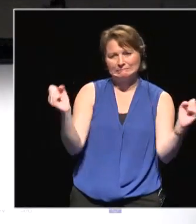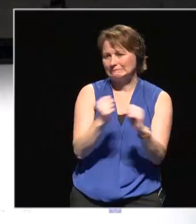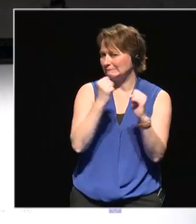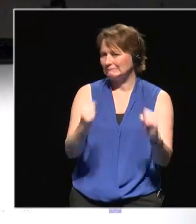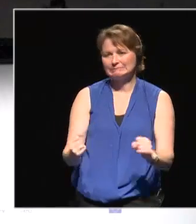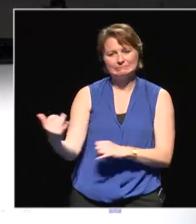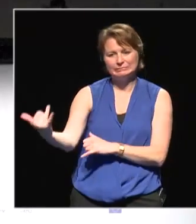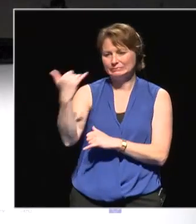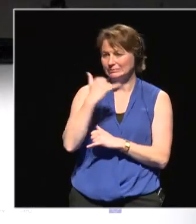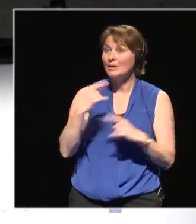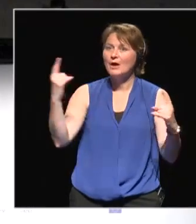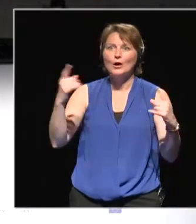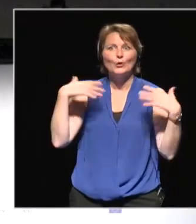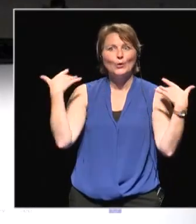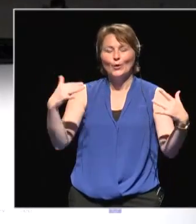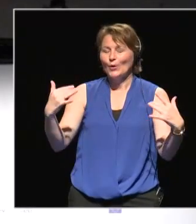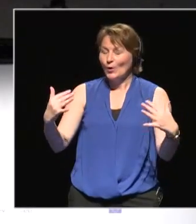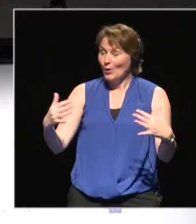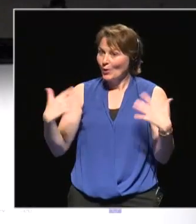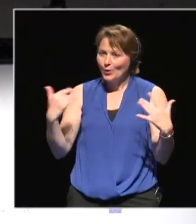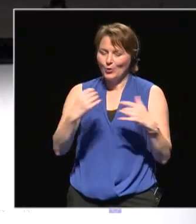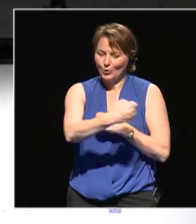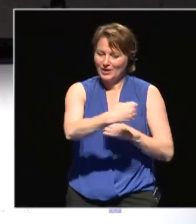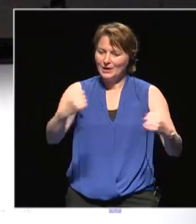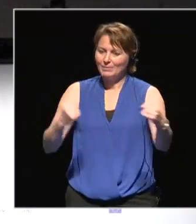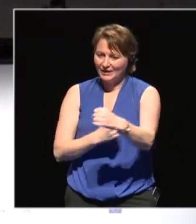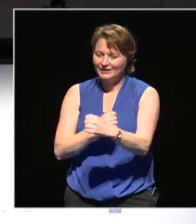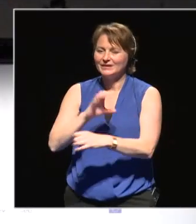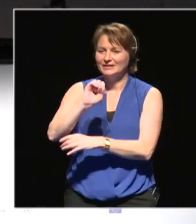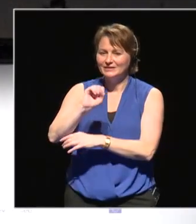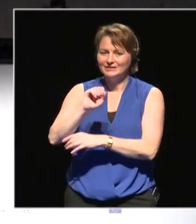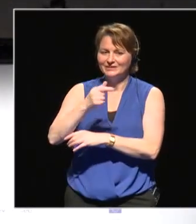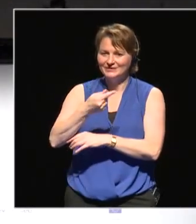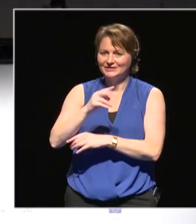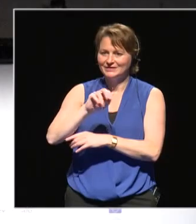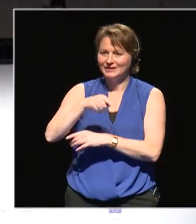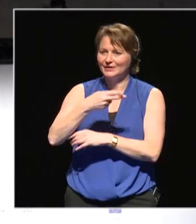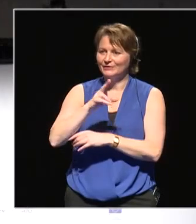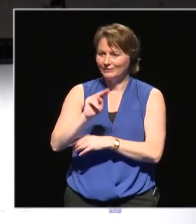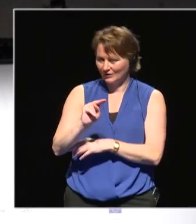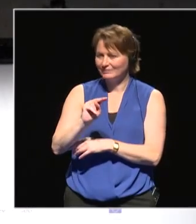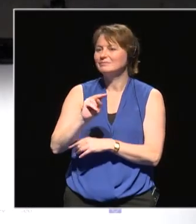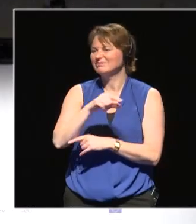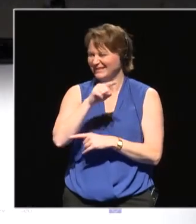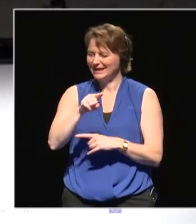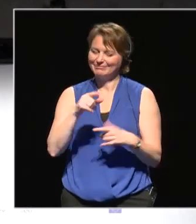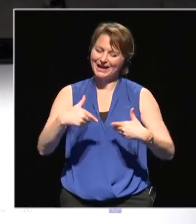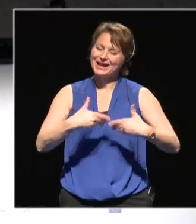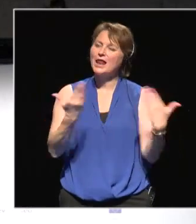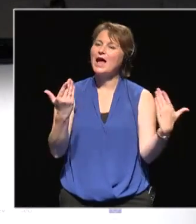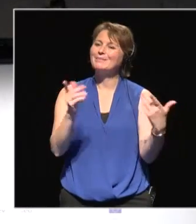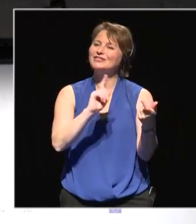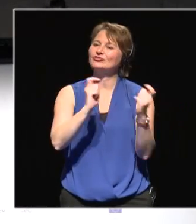sent the most amazing replacement, Stephen Kinguya, who is in the Climate Change Secretariat, but is